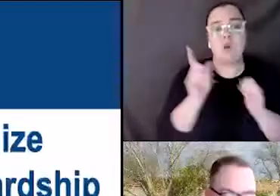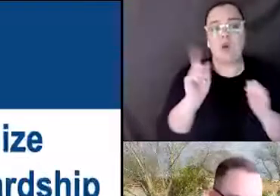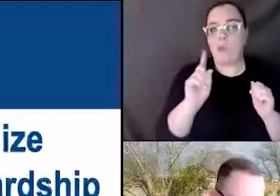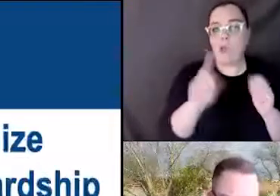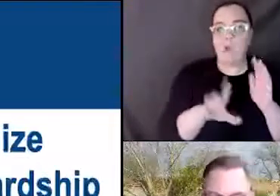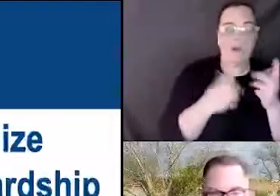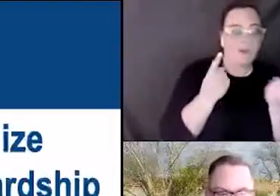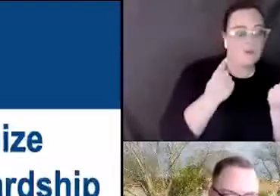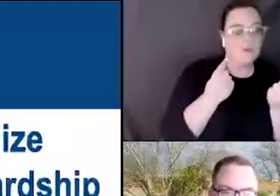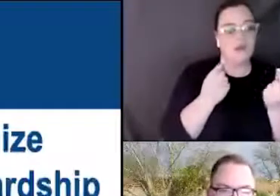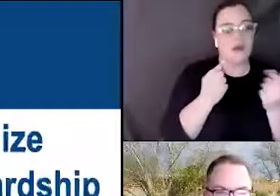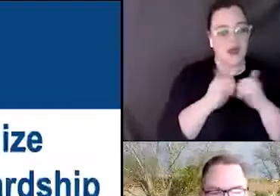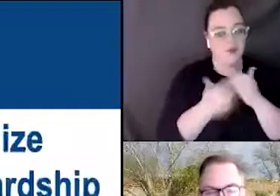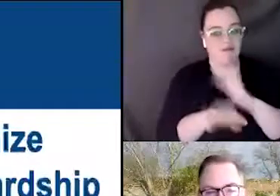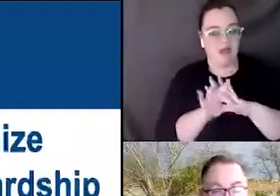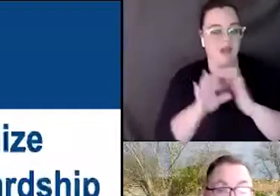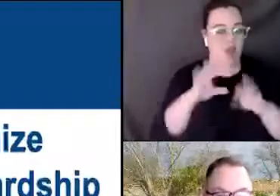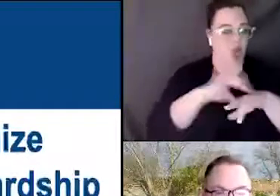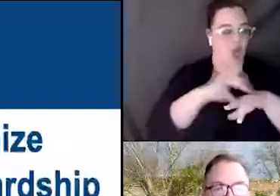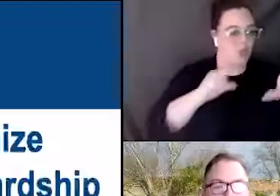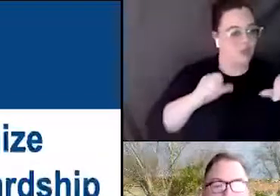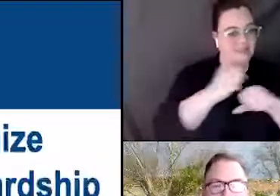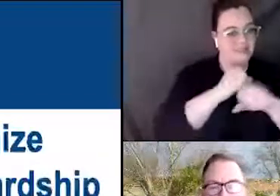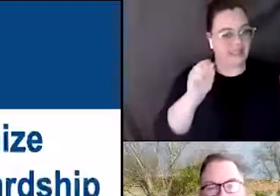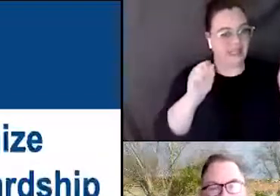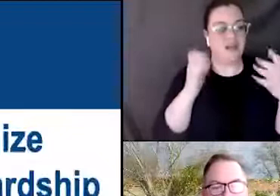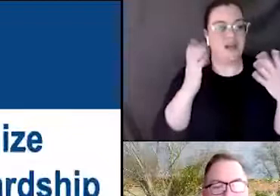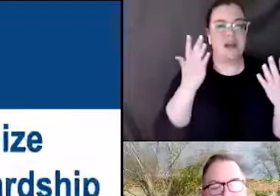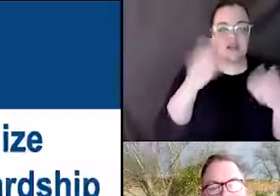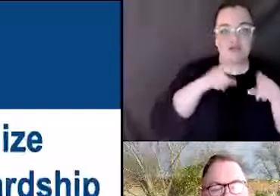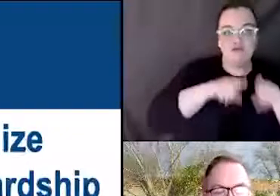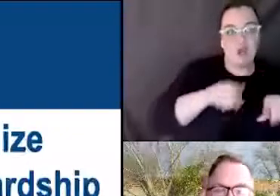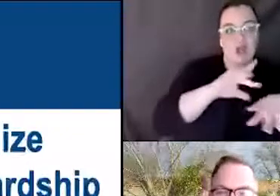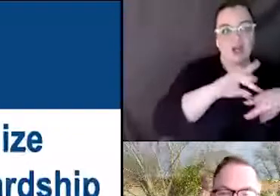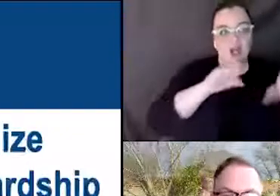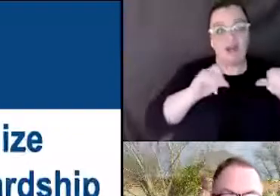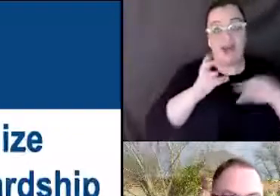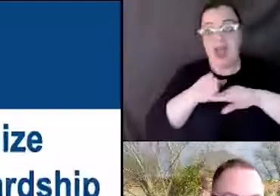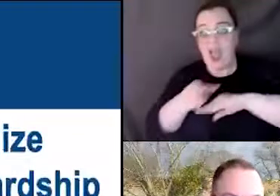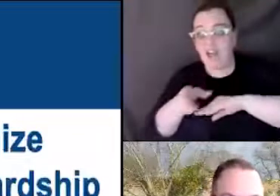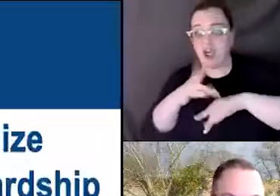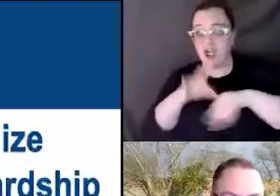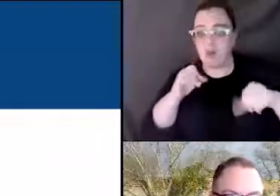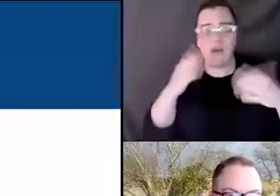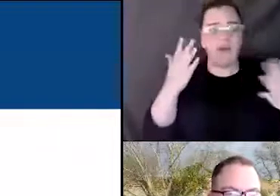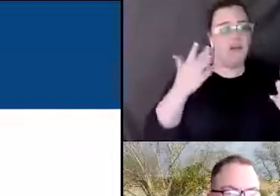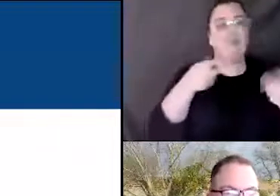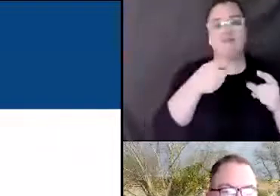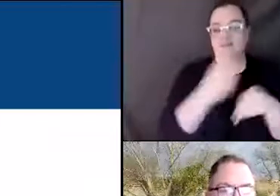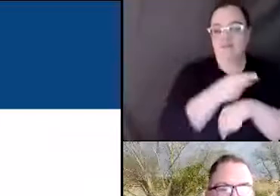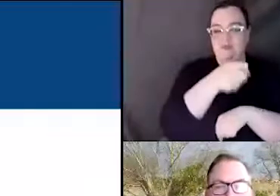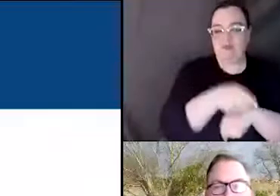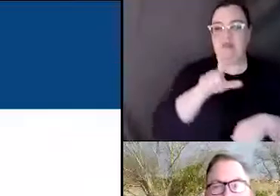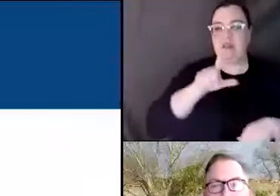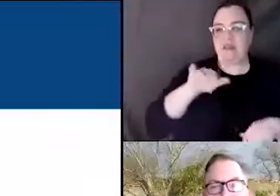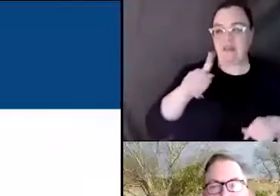do for earthquake safety and what to do during an earthquake and even after, you can use these links to let them know.